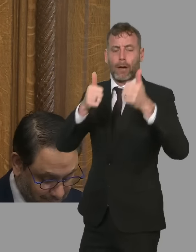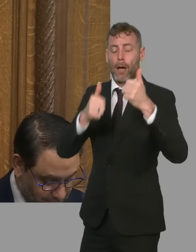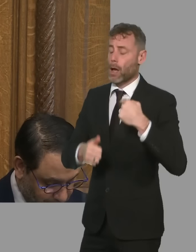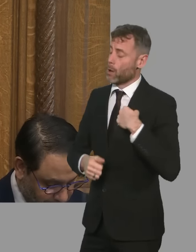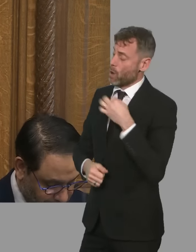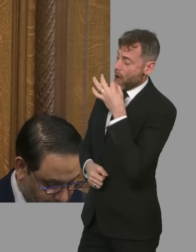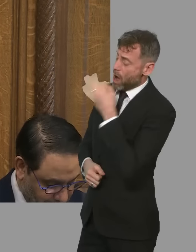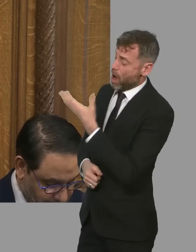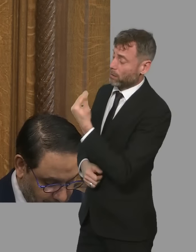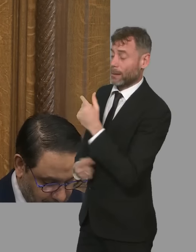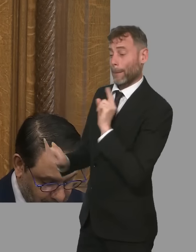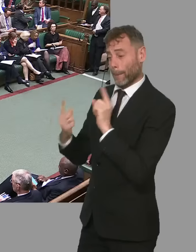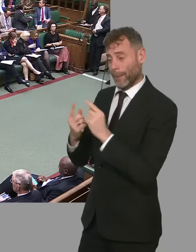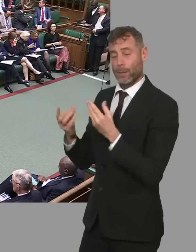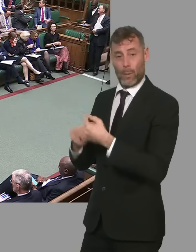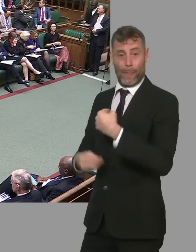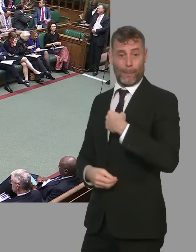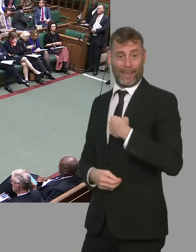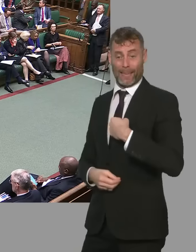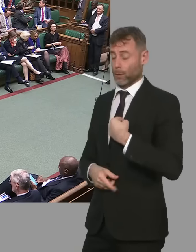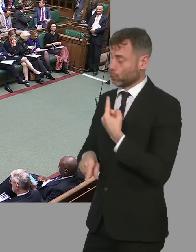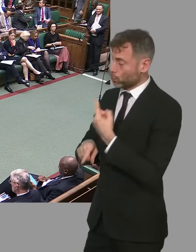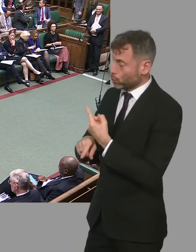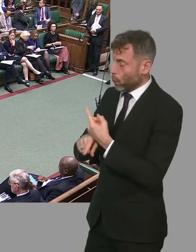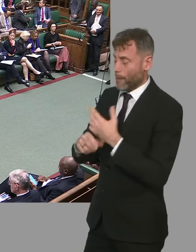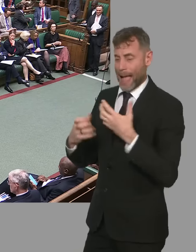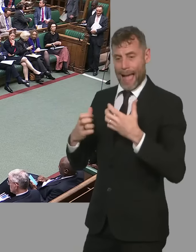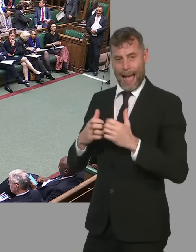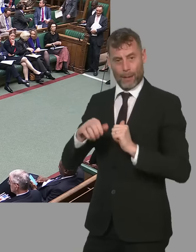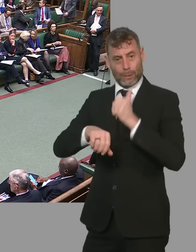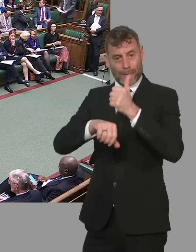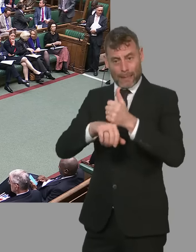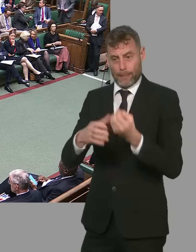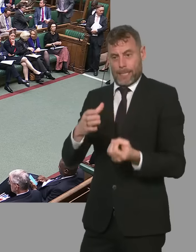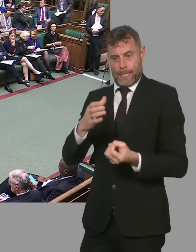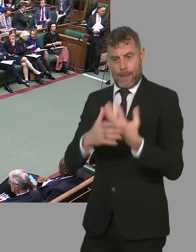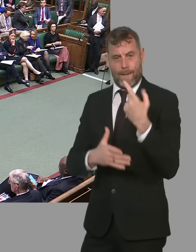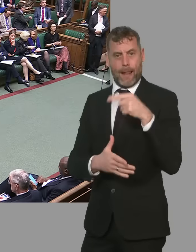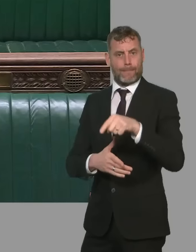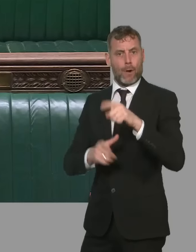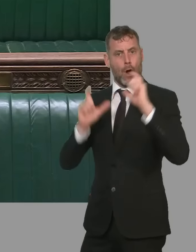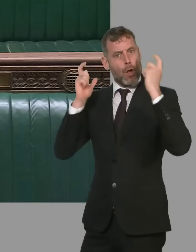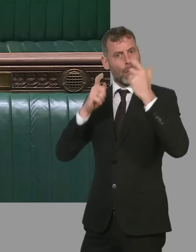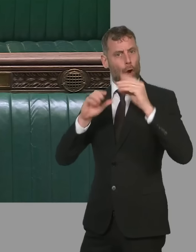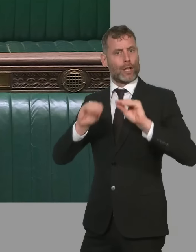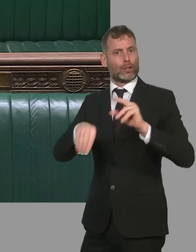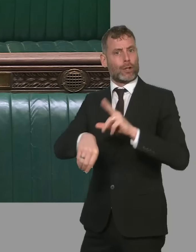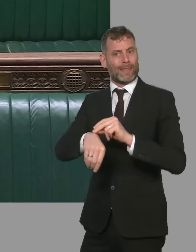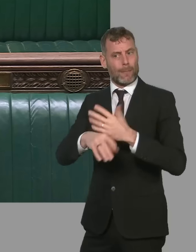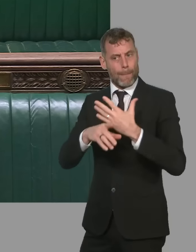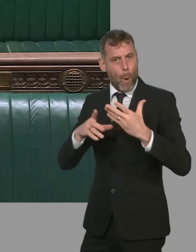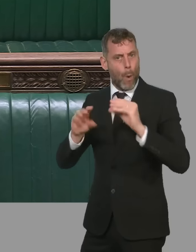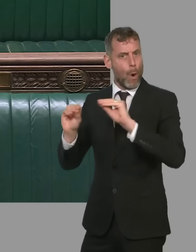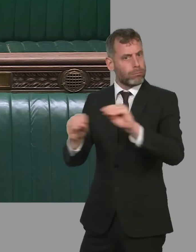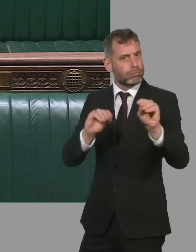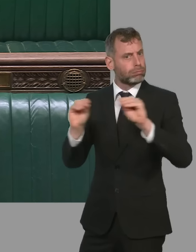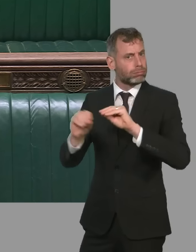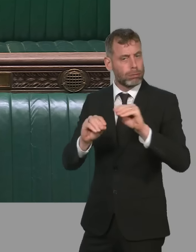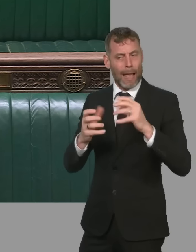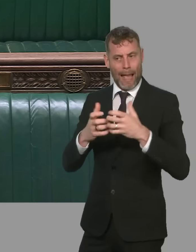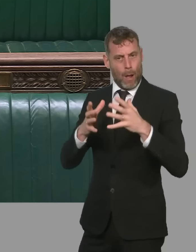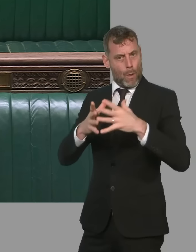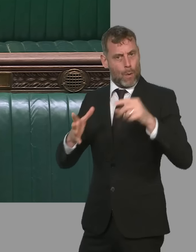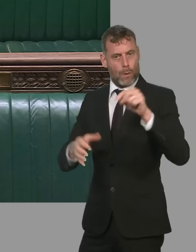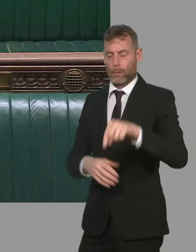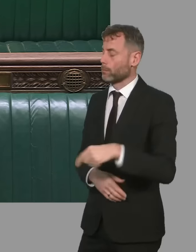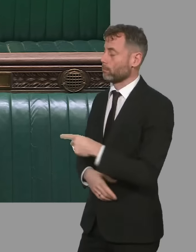college in Northern Ireland? No problem. Minister. I would be very happy to join the honourable member at that visit. He makes his case very